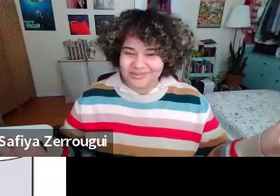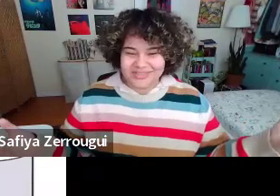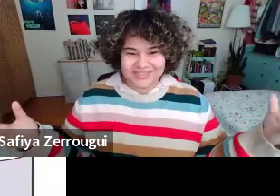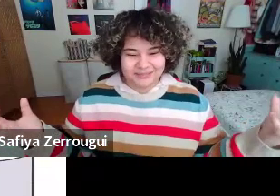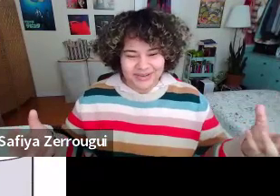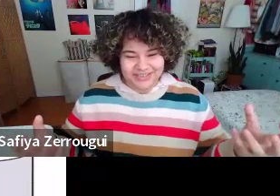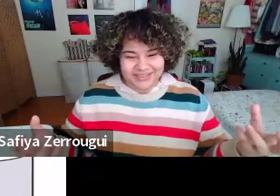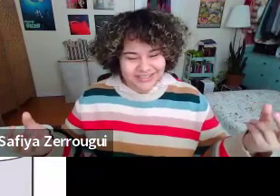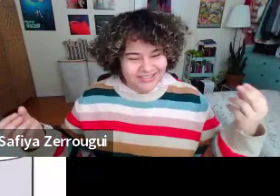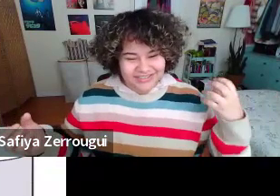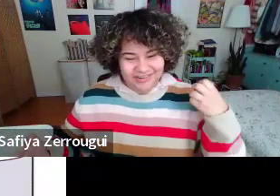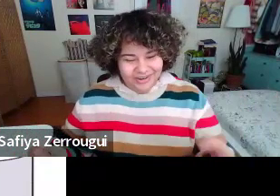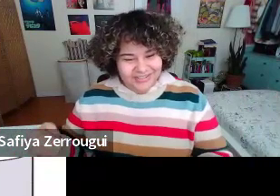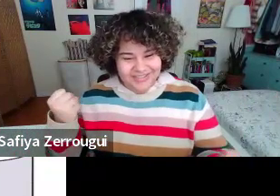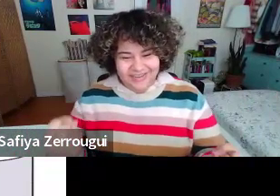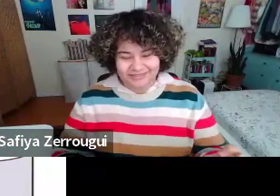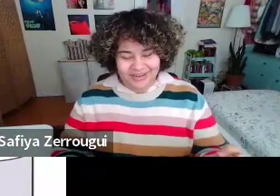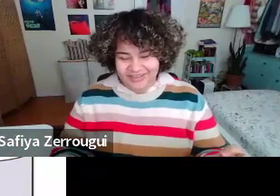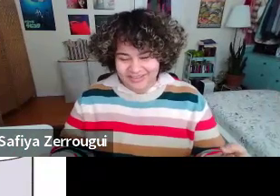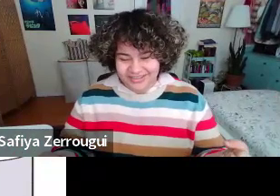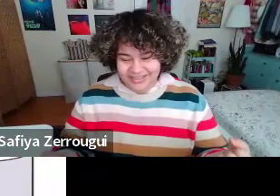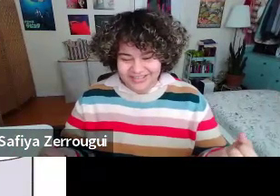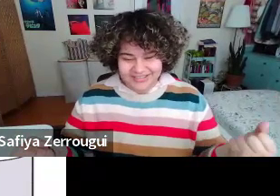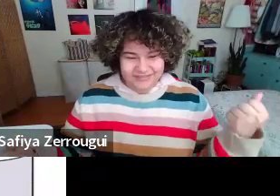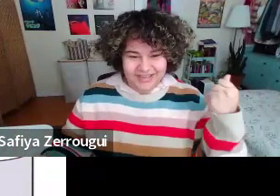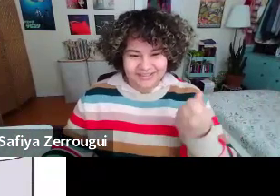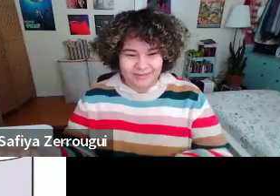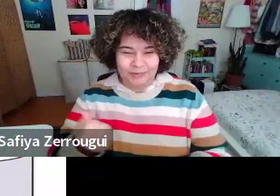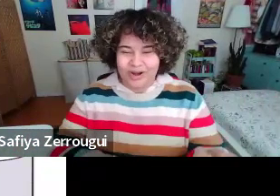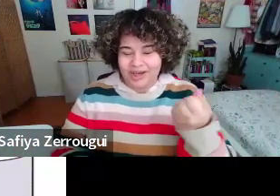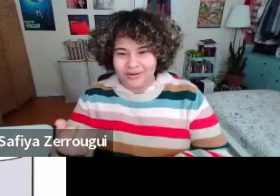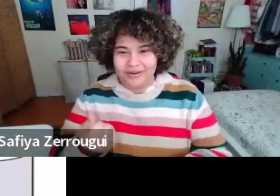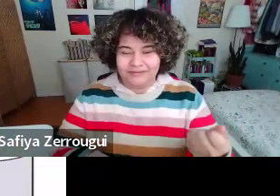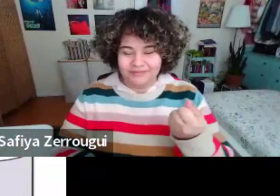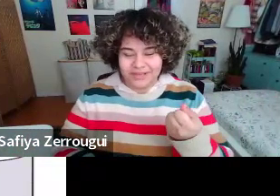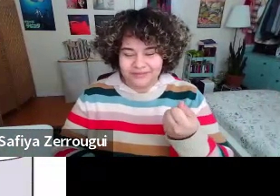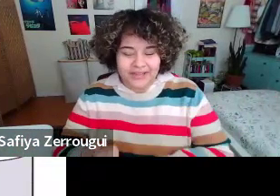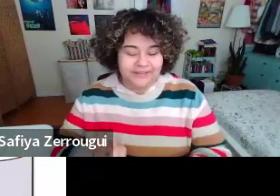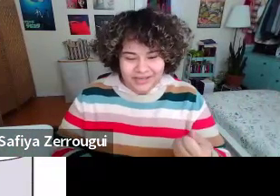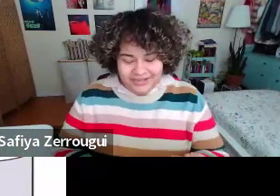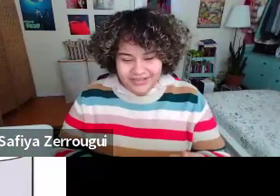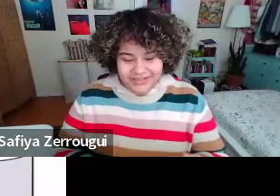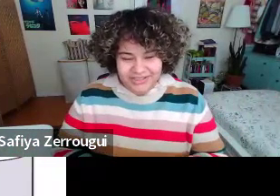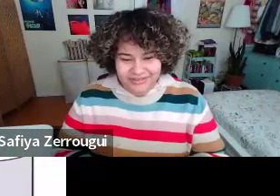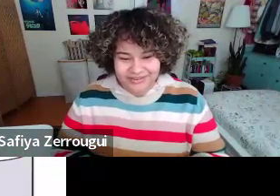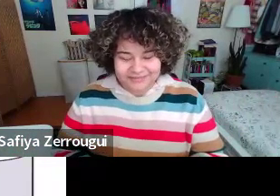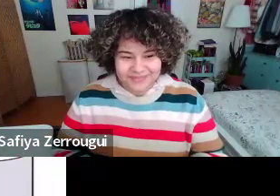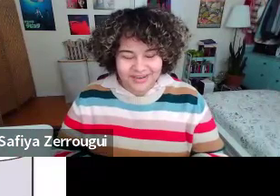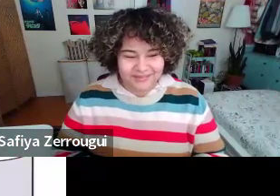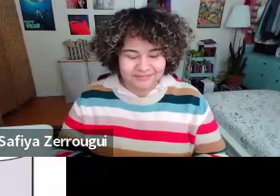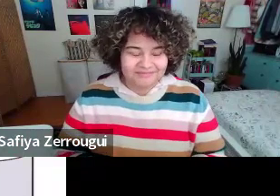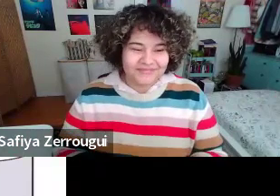graphic novels, just combining art and writing and the one another, elevating each